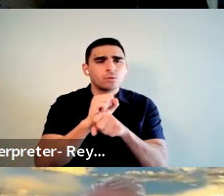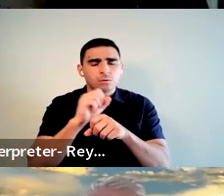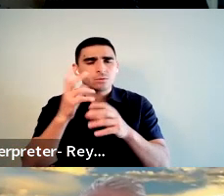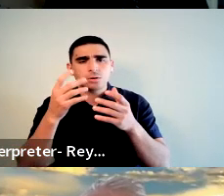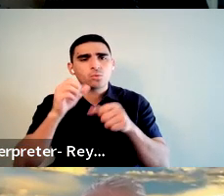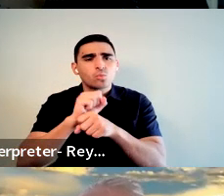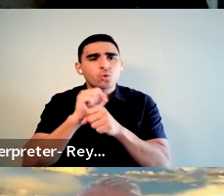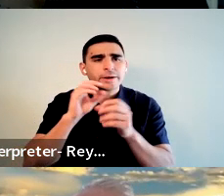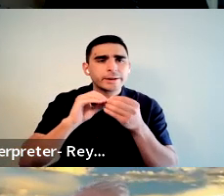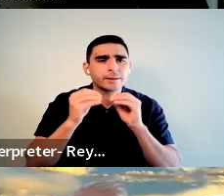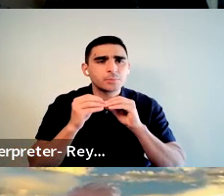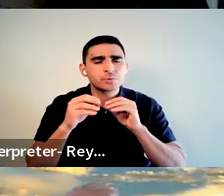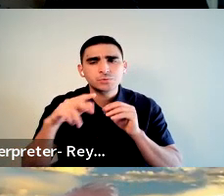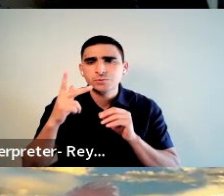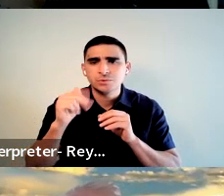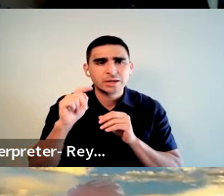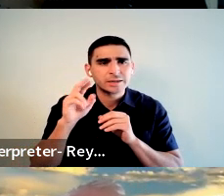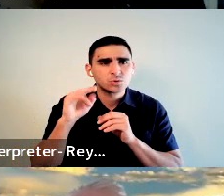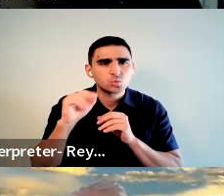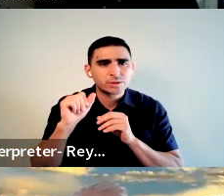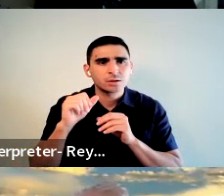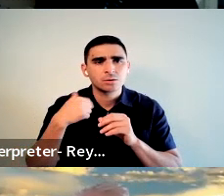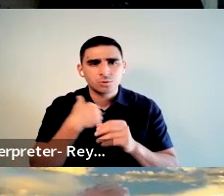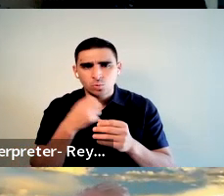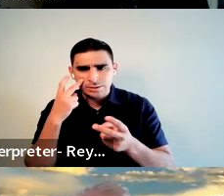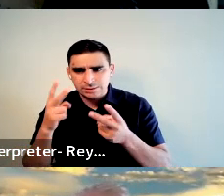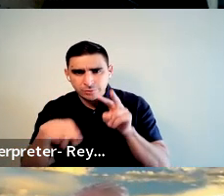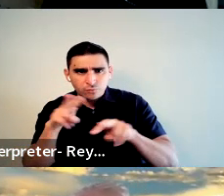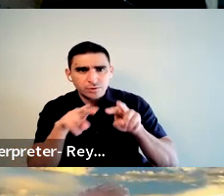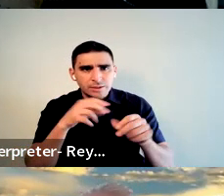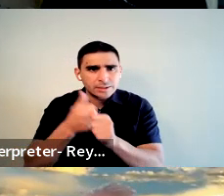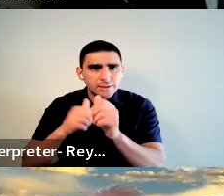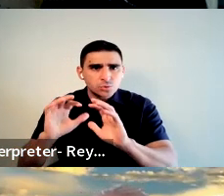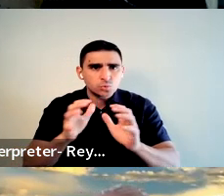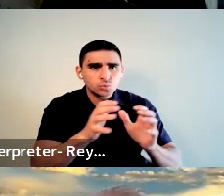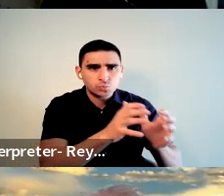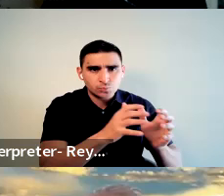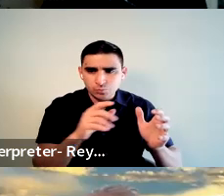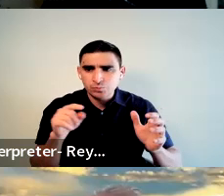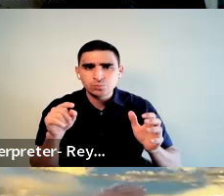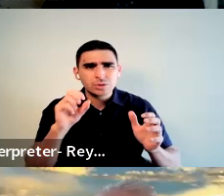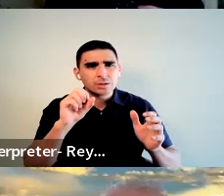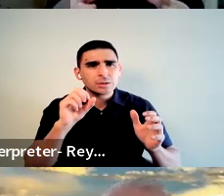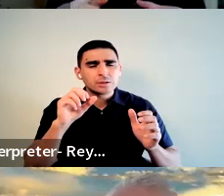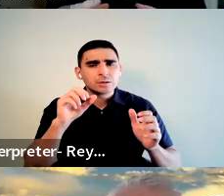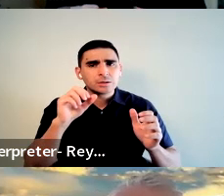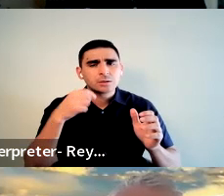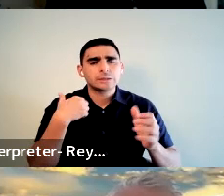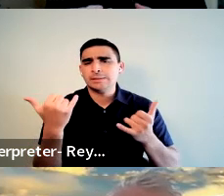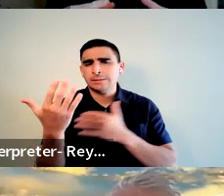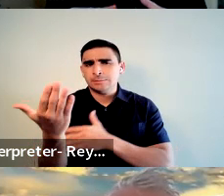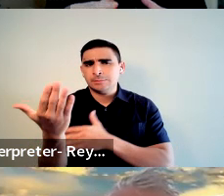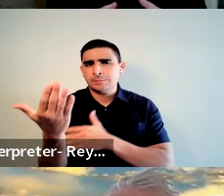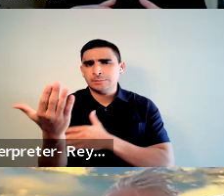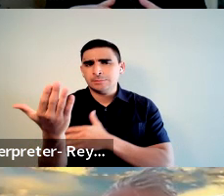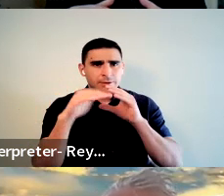of the work that the subgroups did. You may not have seen in your email, we sent this morning the reference documents